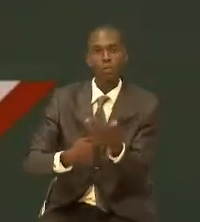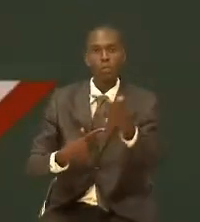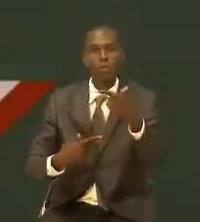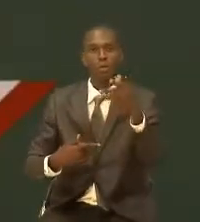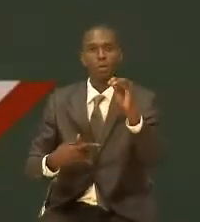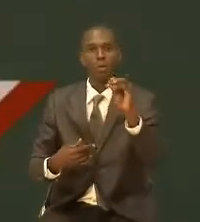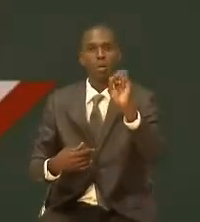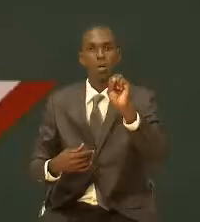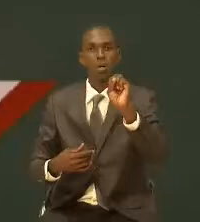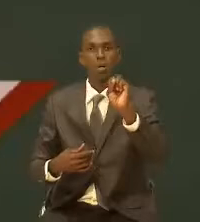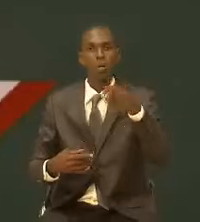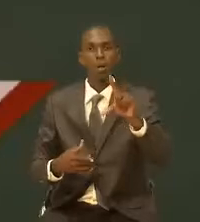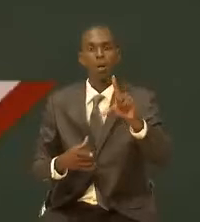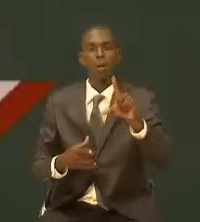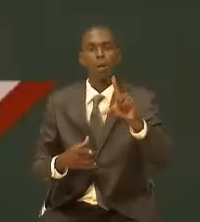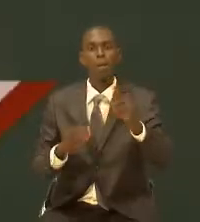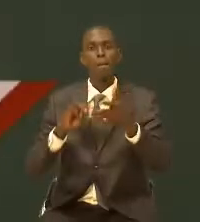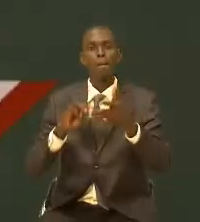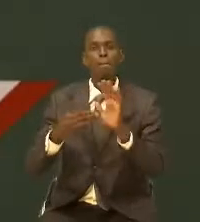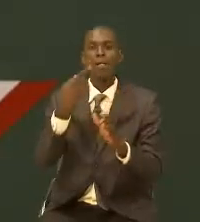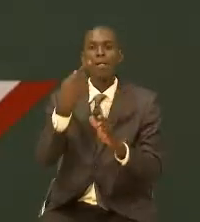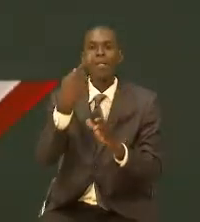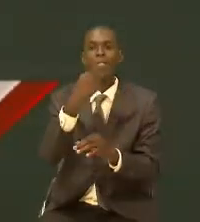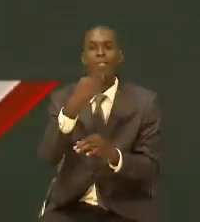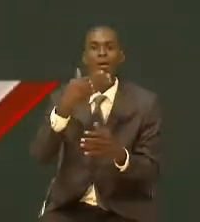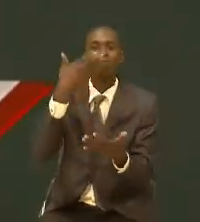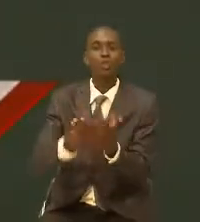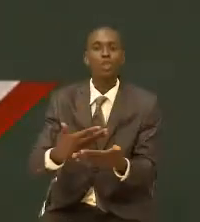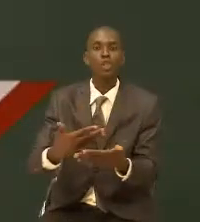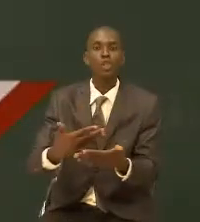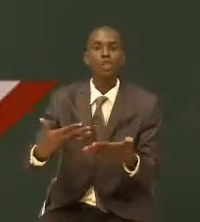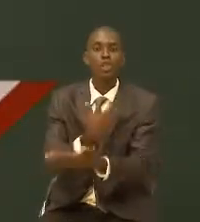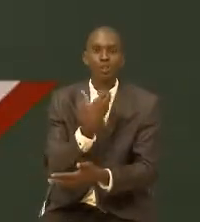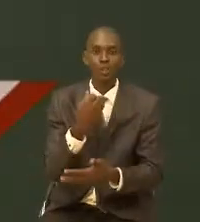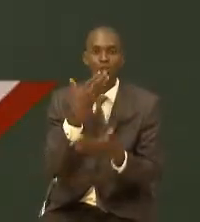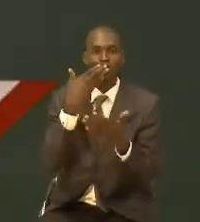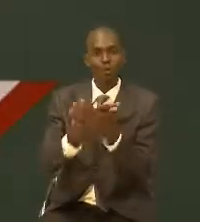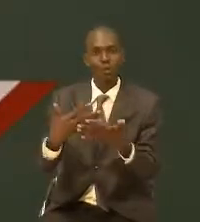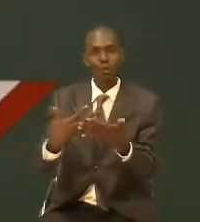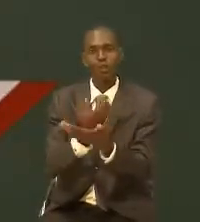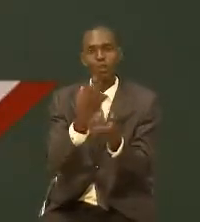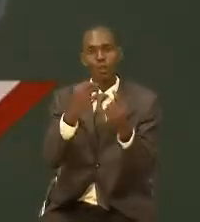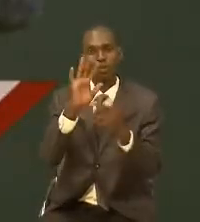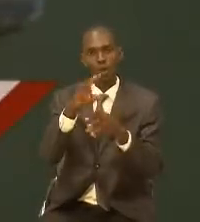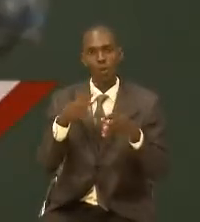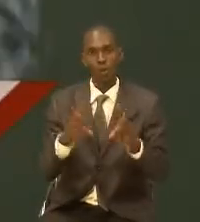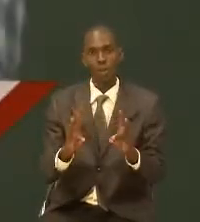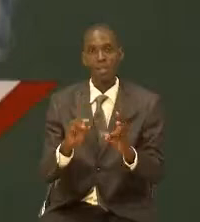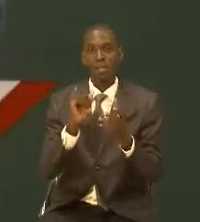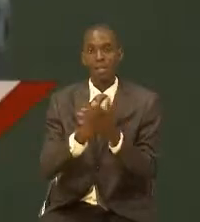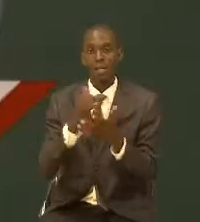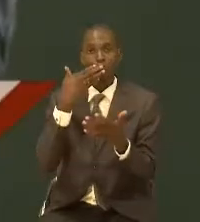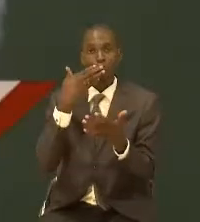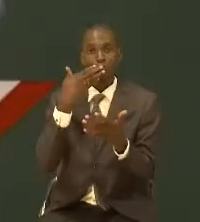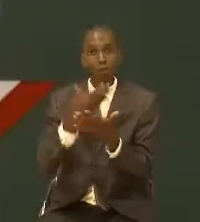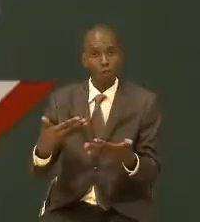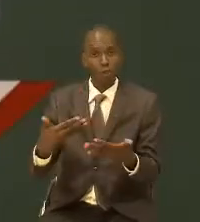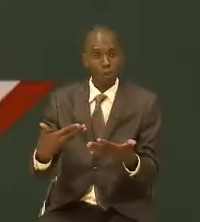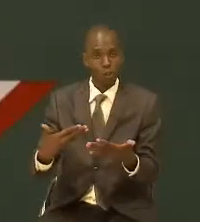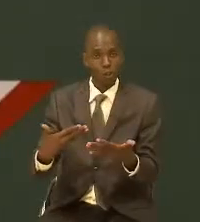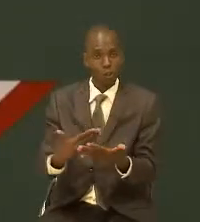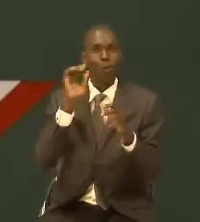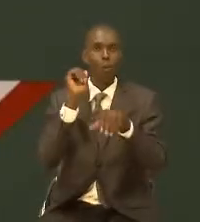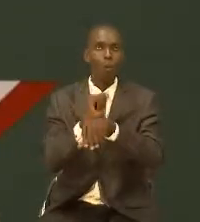of divine solution good news is coming your way and that good news will work wonders in your life